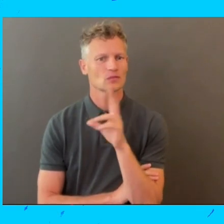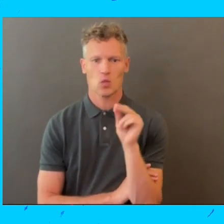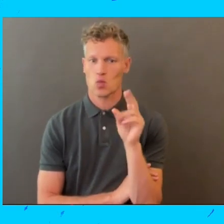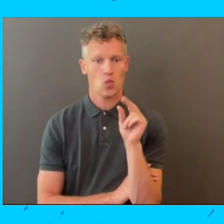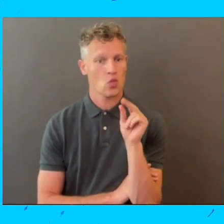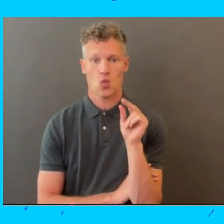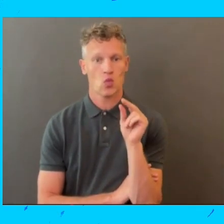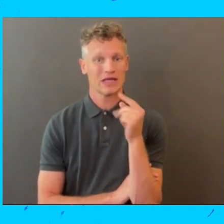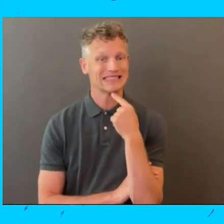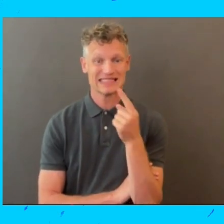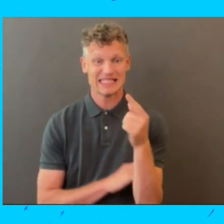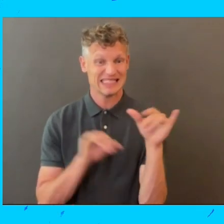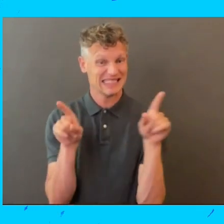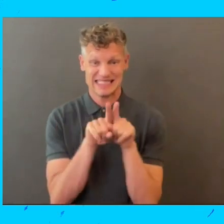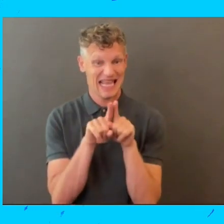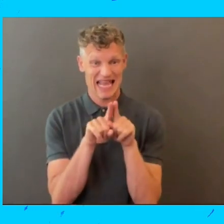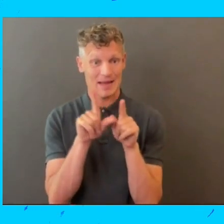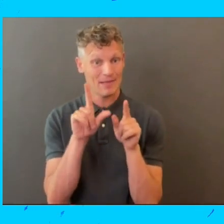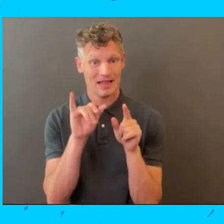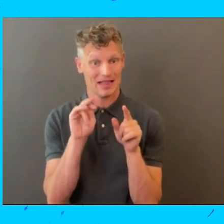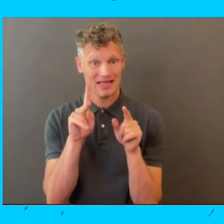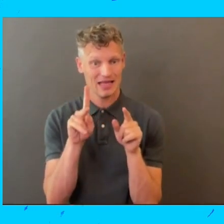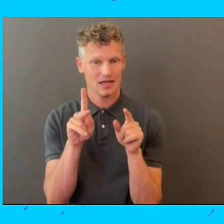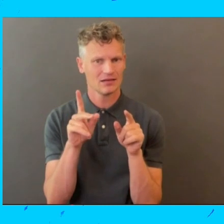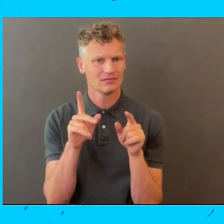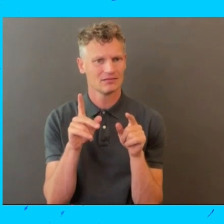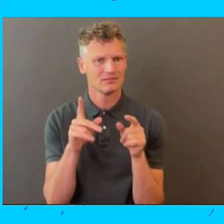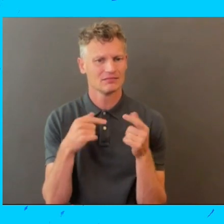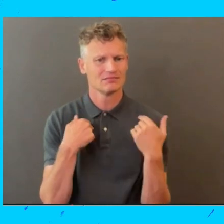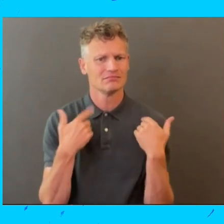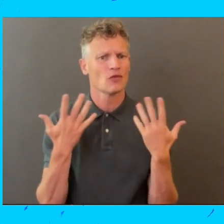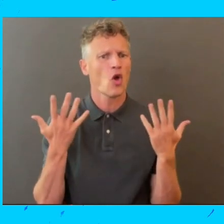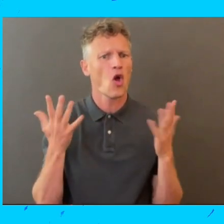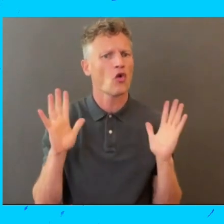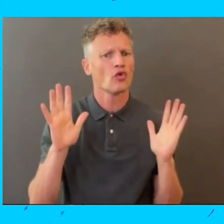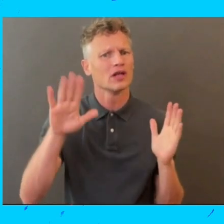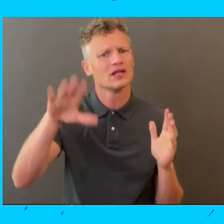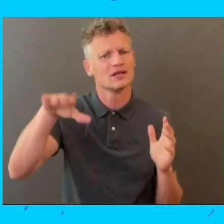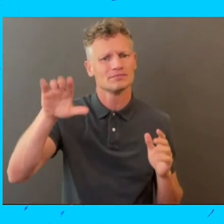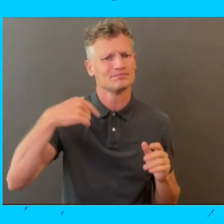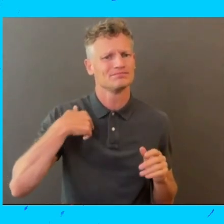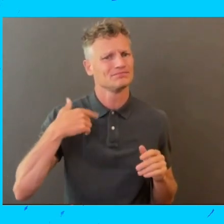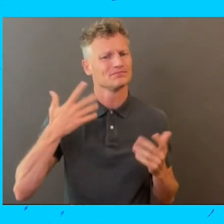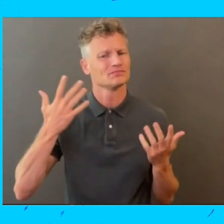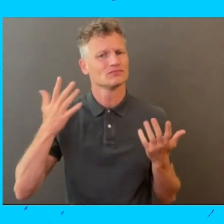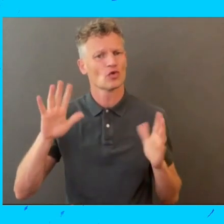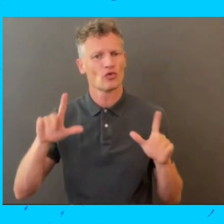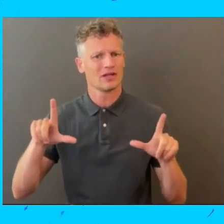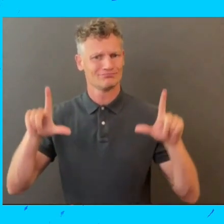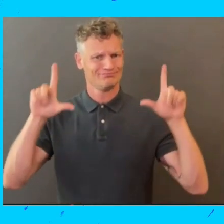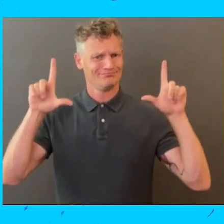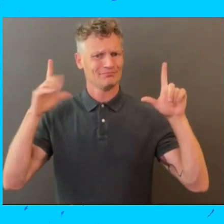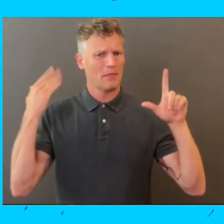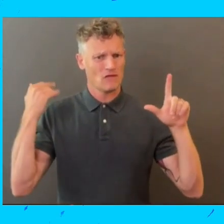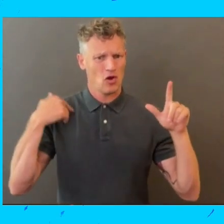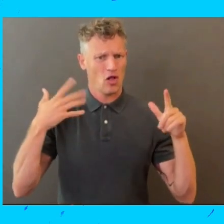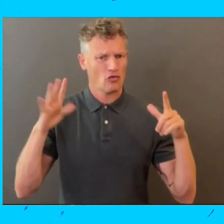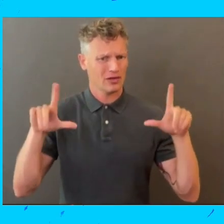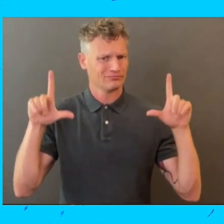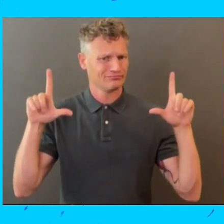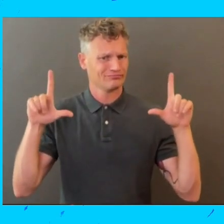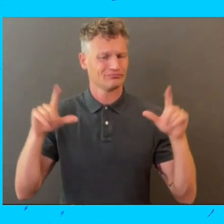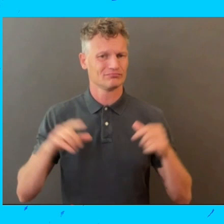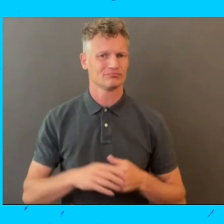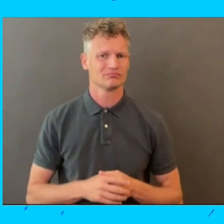their right to health. We call upon health systems to address key issues affecting adolescents, including climate change,